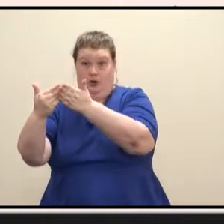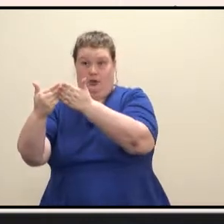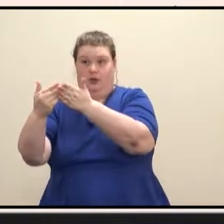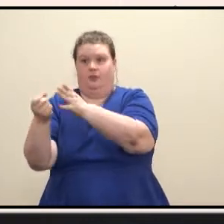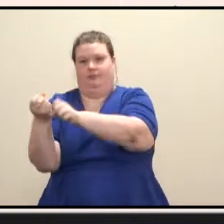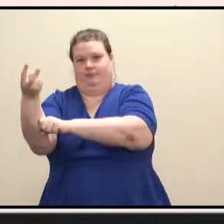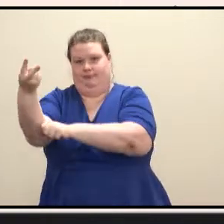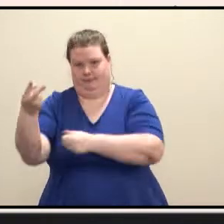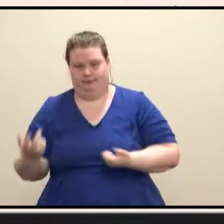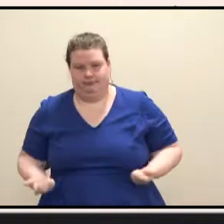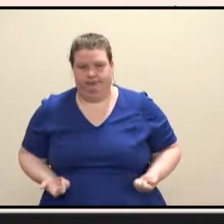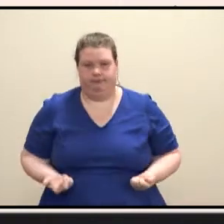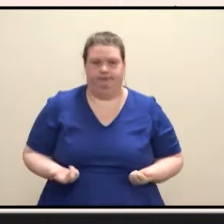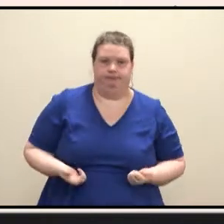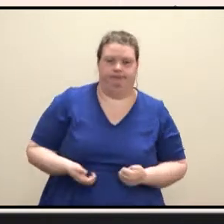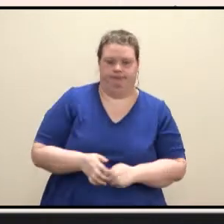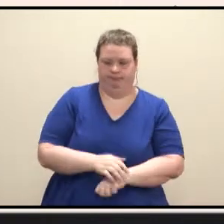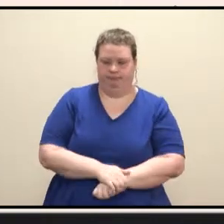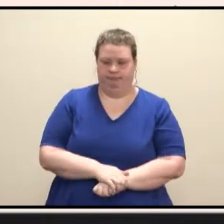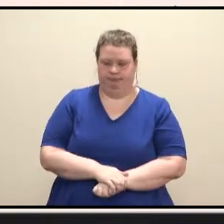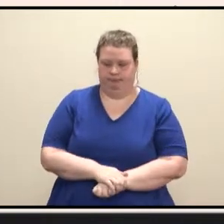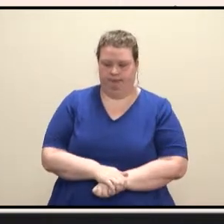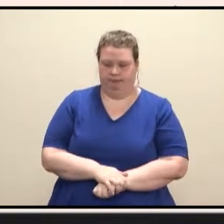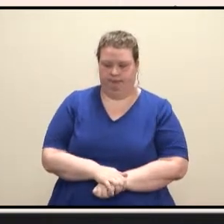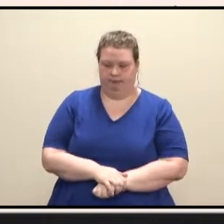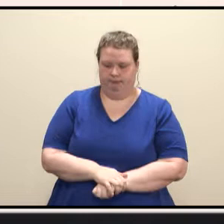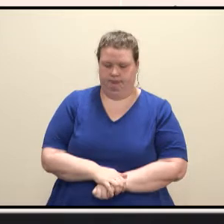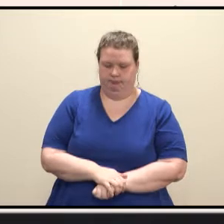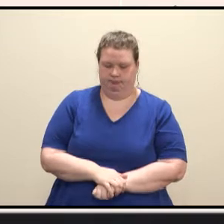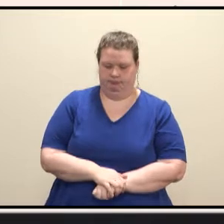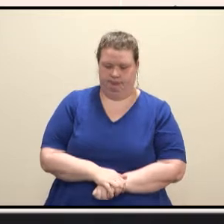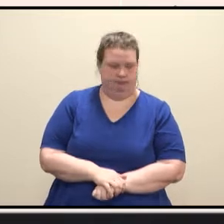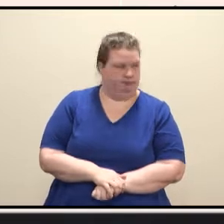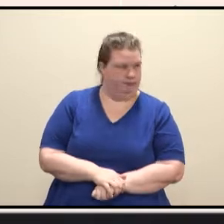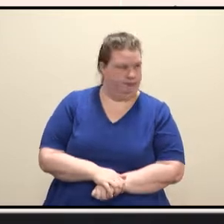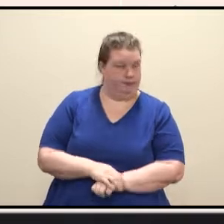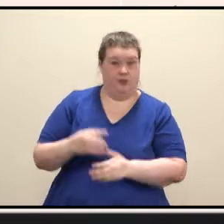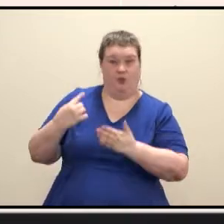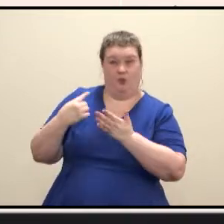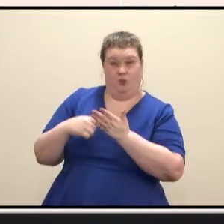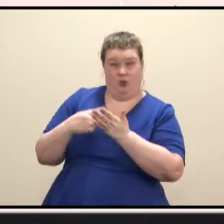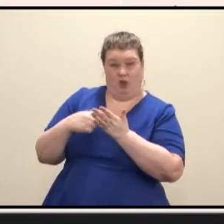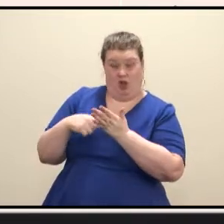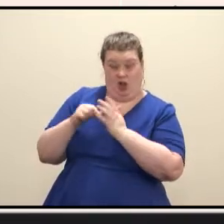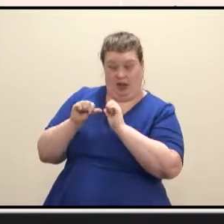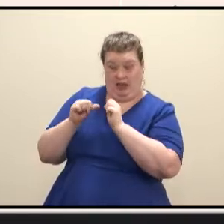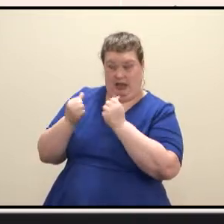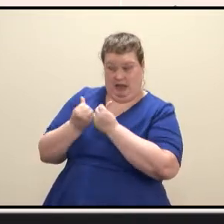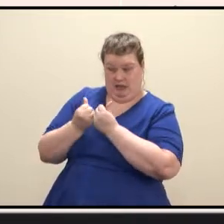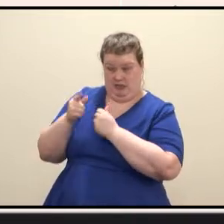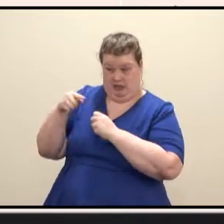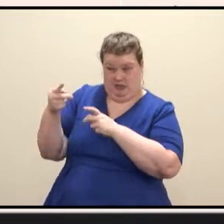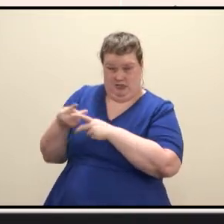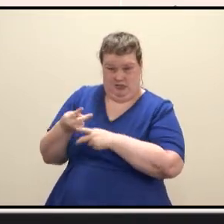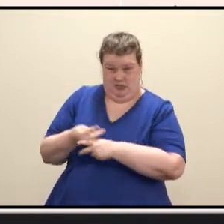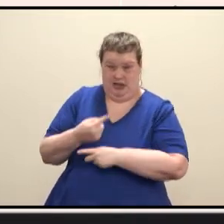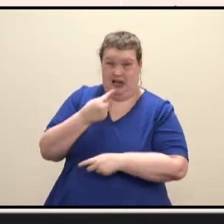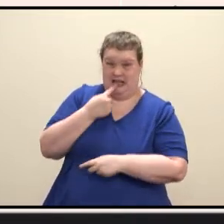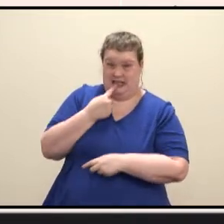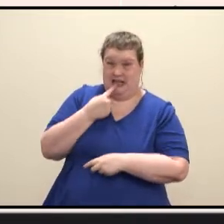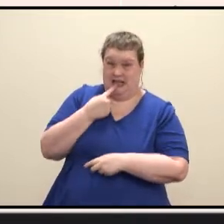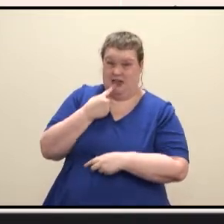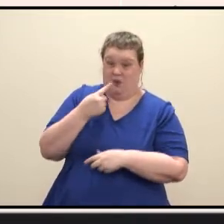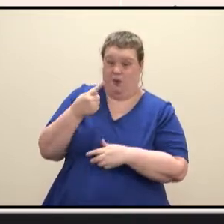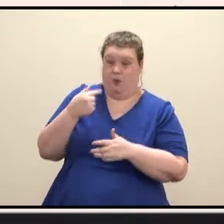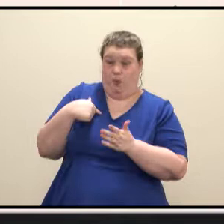following year. But we had really expected, when I talked to the rating agencies, I told them we'd be down about $5 million because of